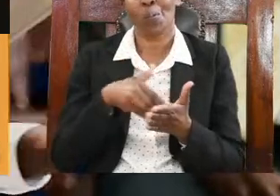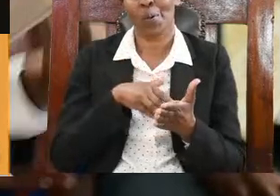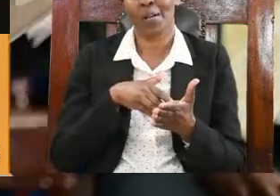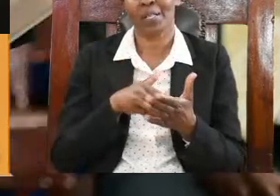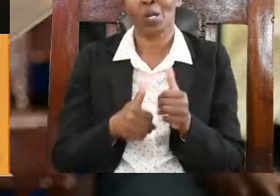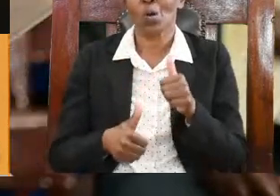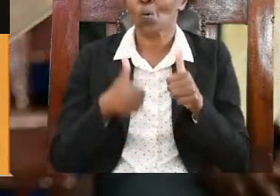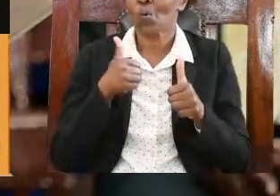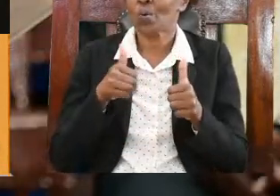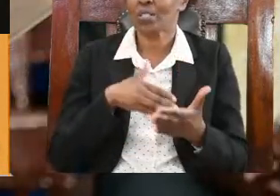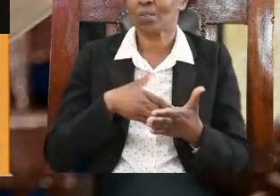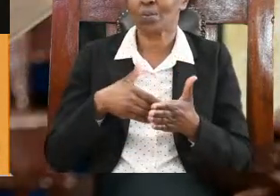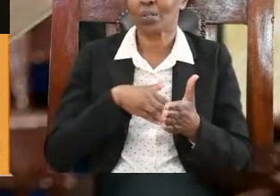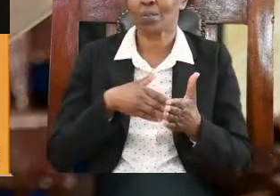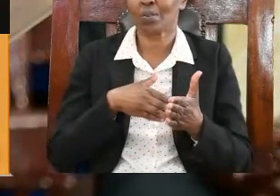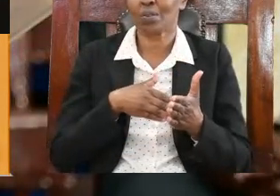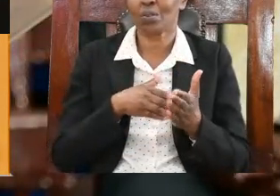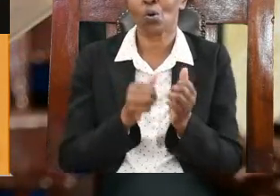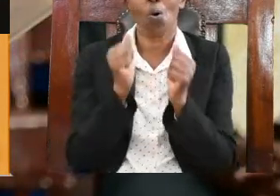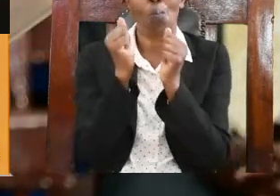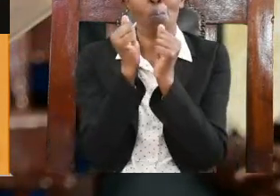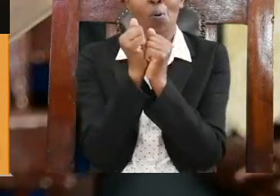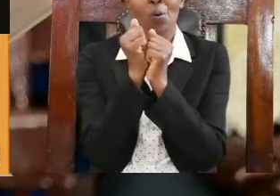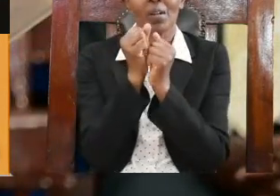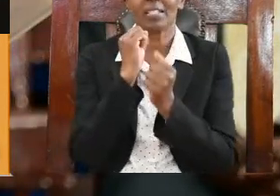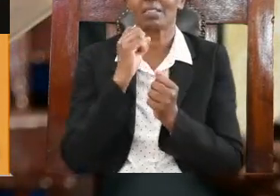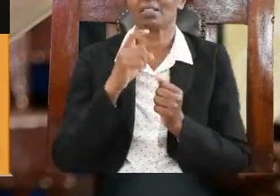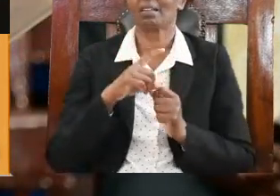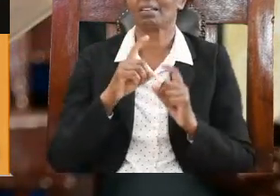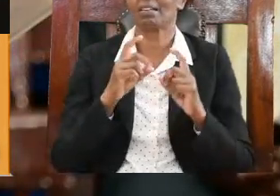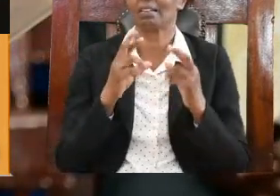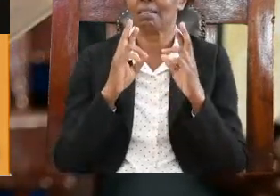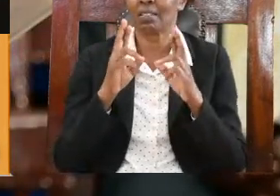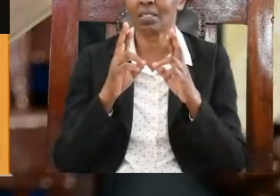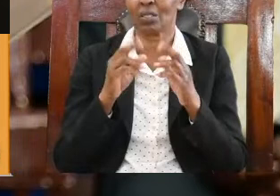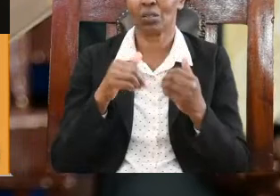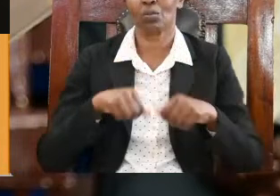that Paul is ready to boast in them?